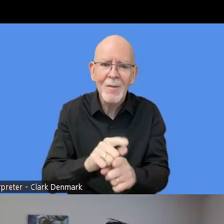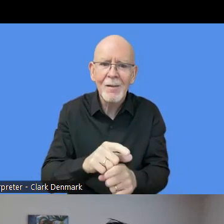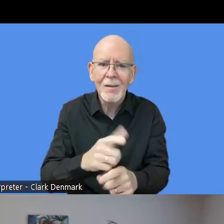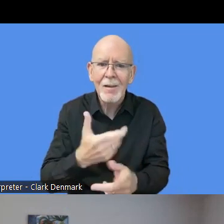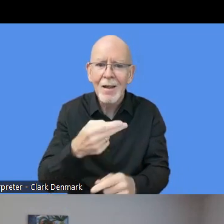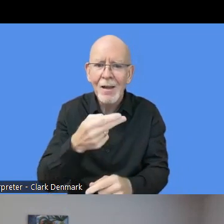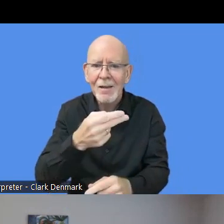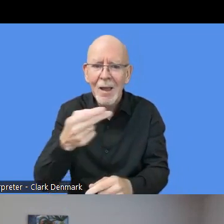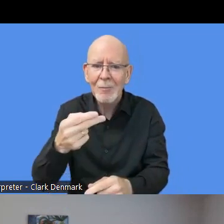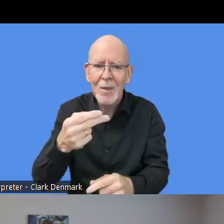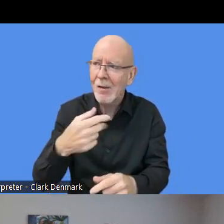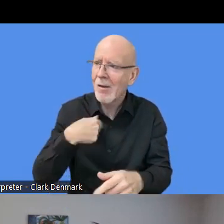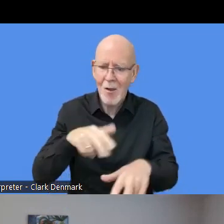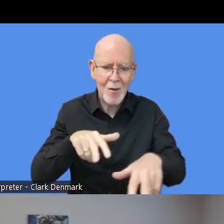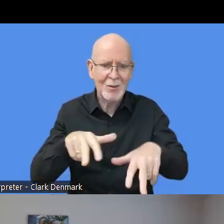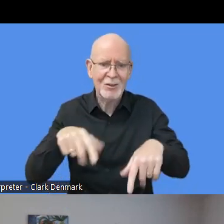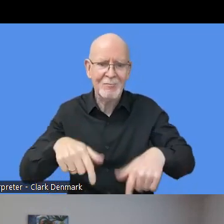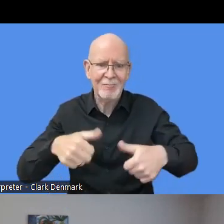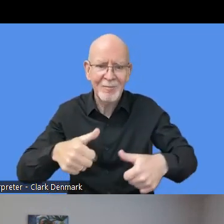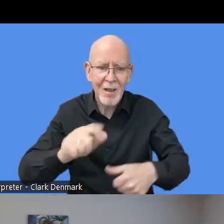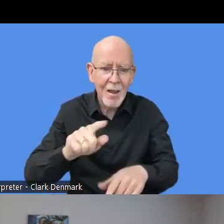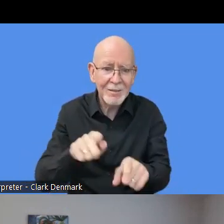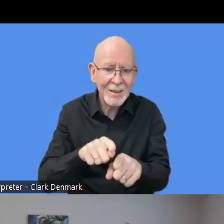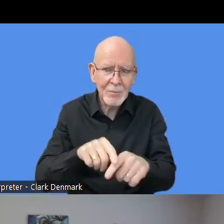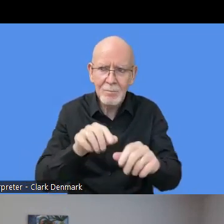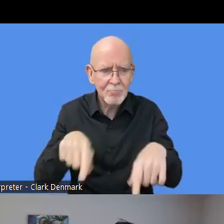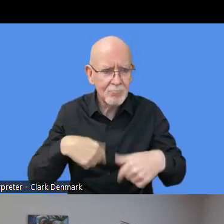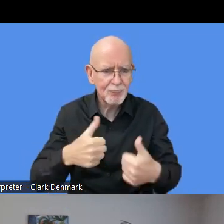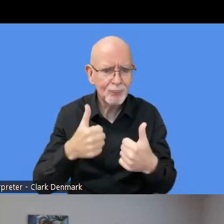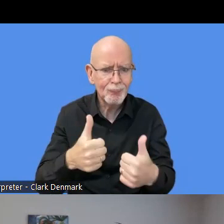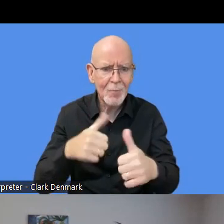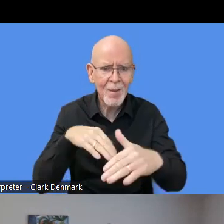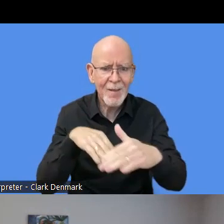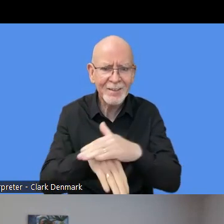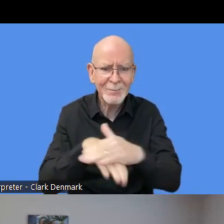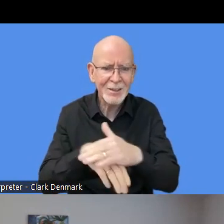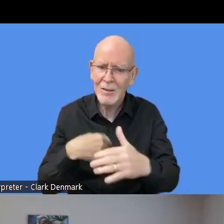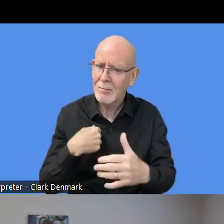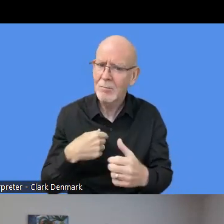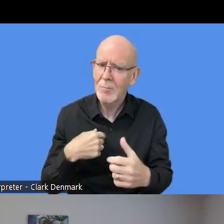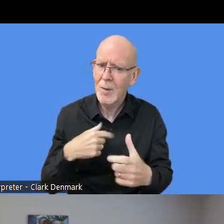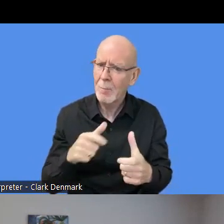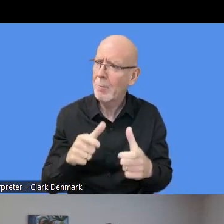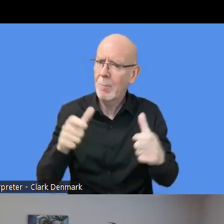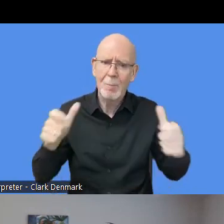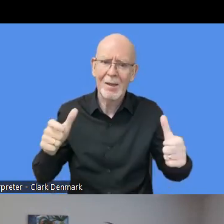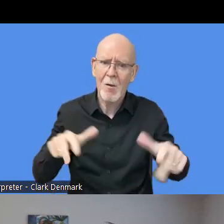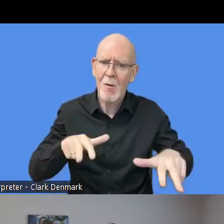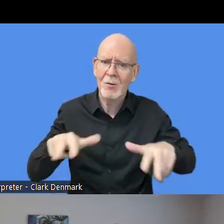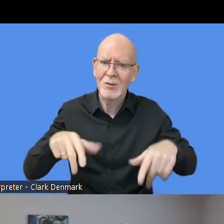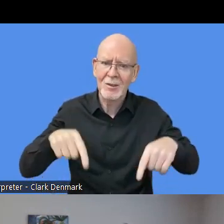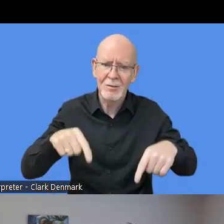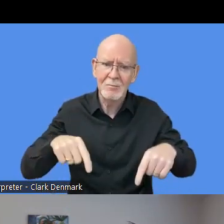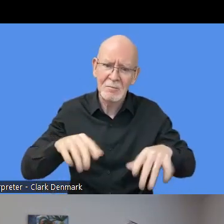plus employees. It flexes depending on bits that get carved in and carved out, but very large organization in 70